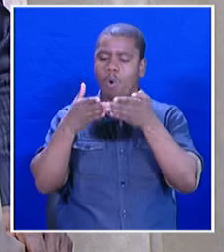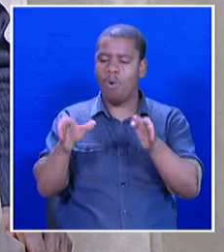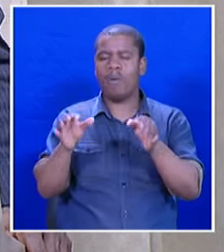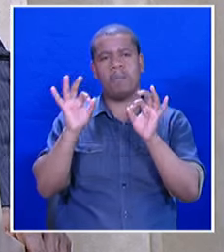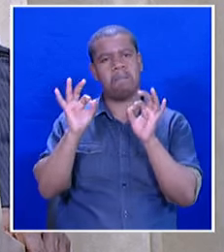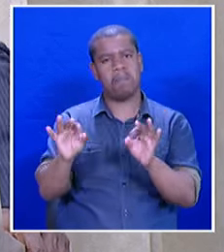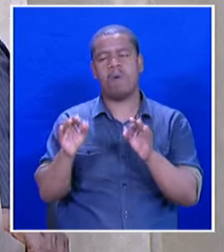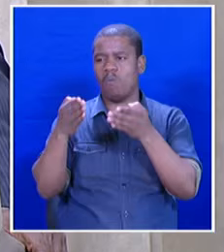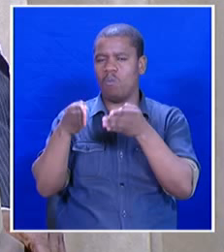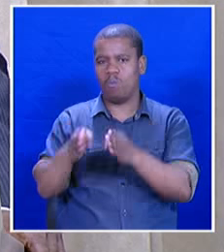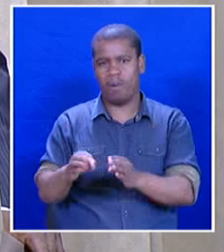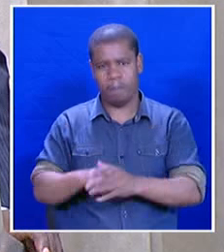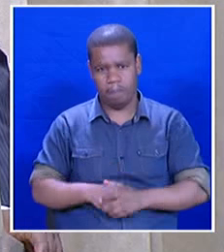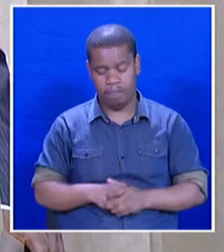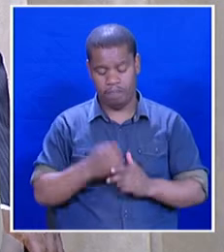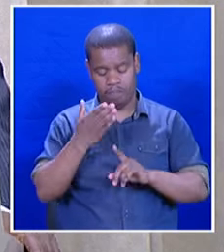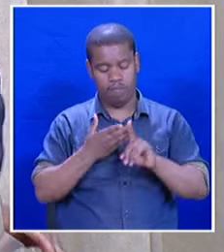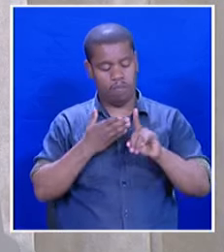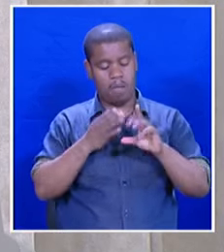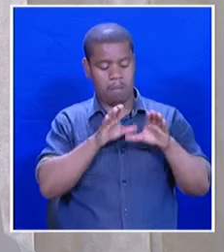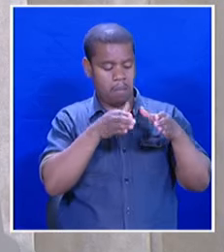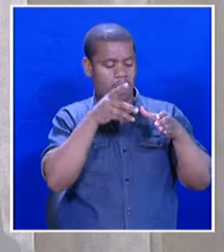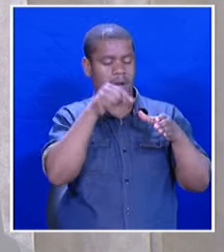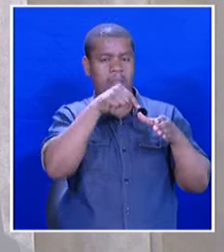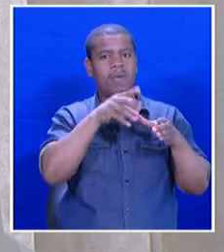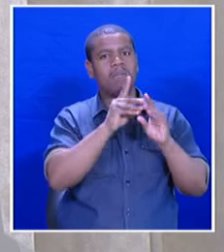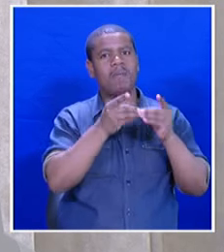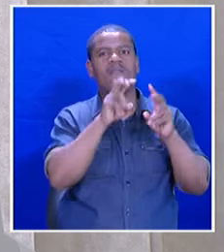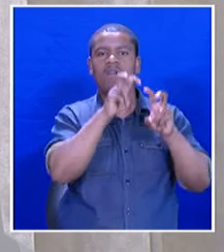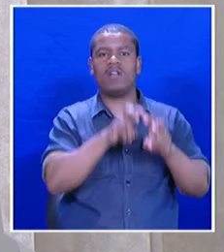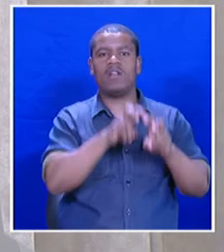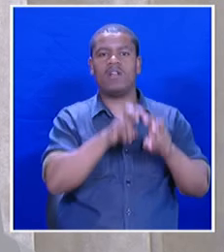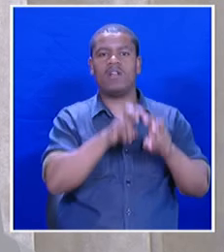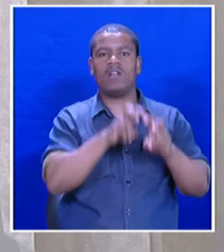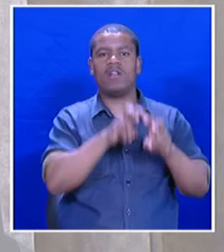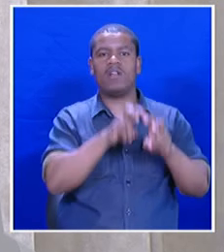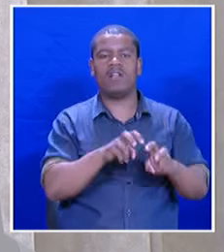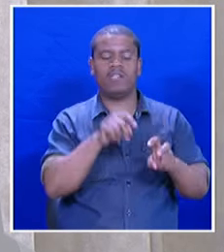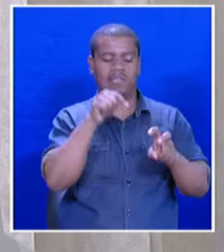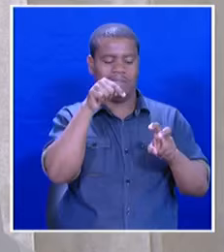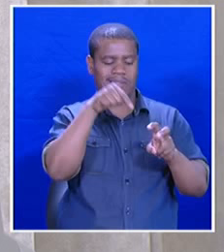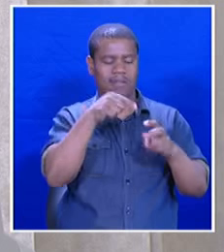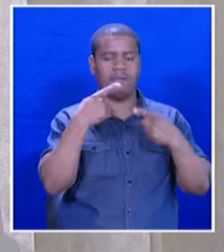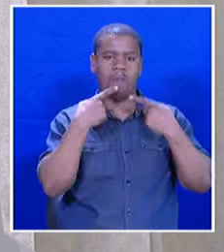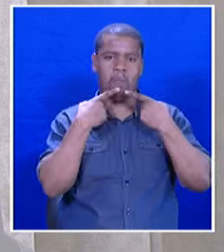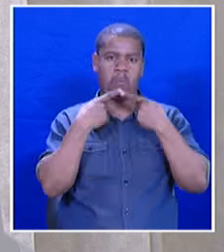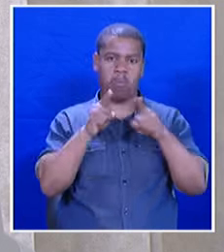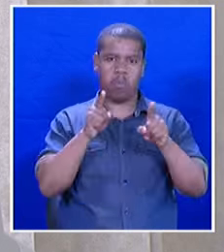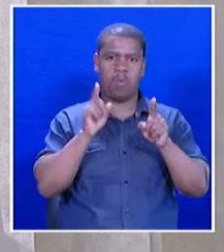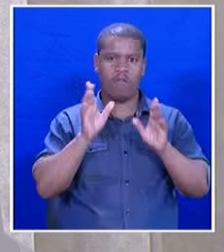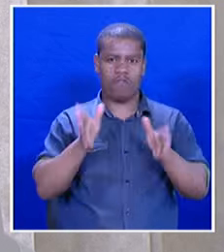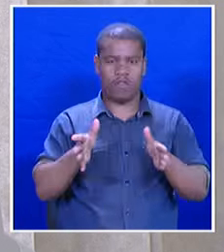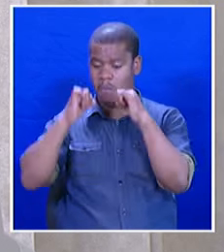announced by the Department of Energy, South Africa has also signed bilateral agreements on nuclear energy with